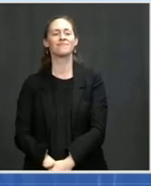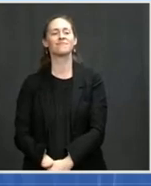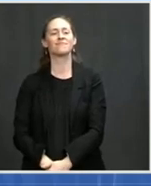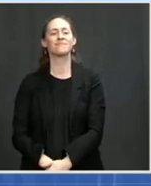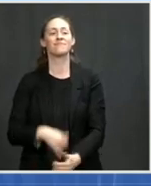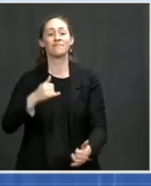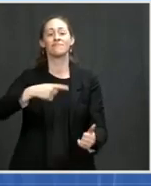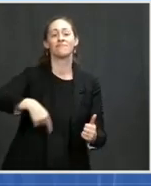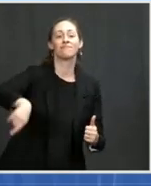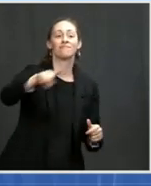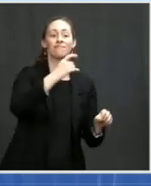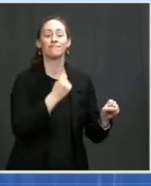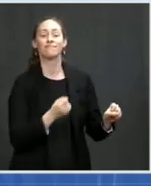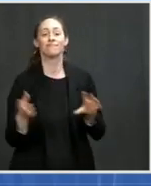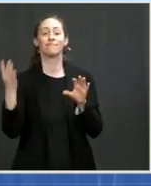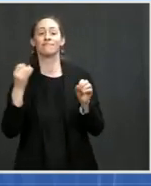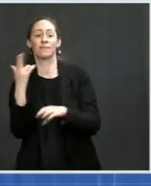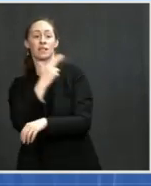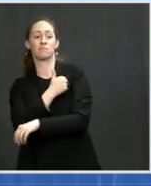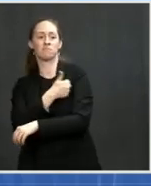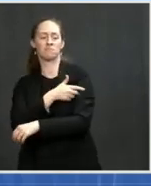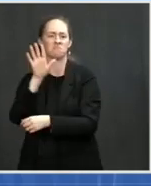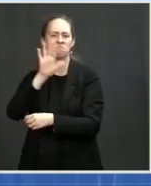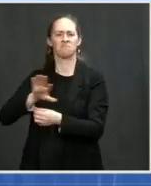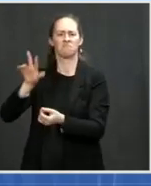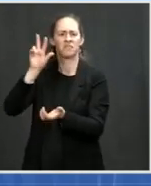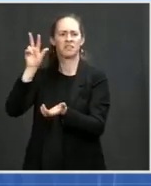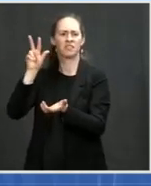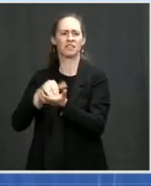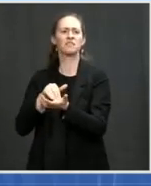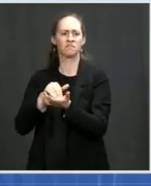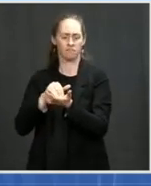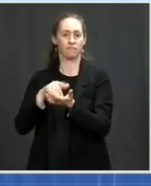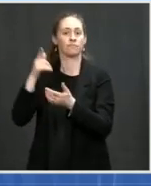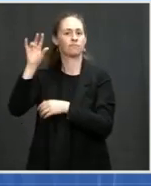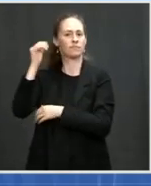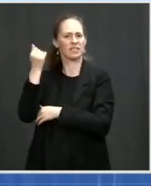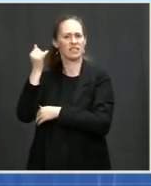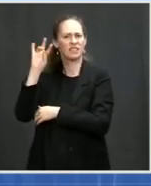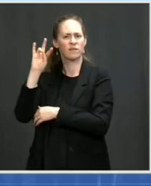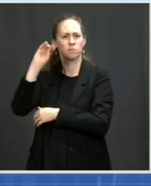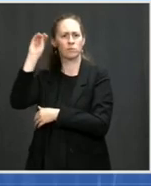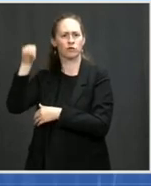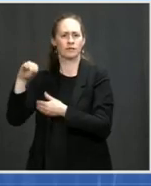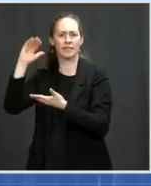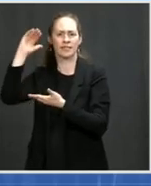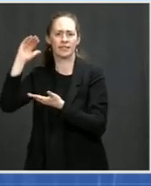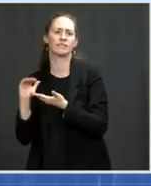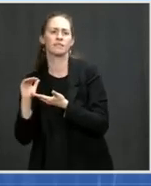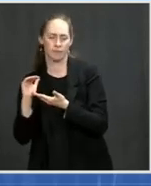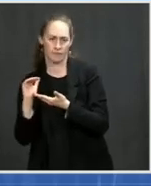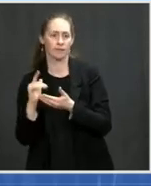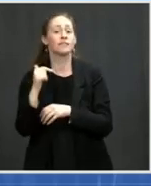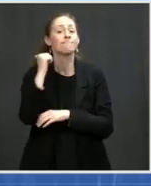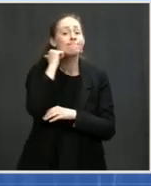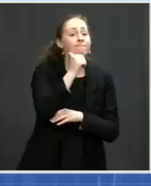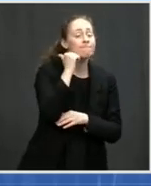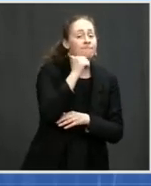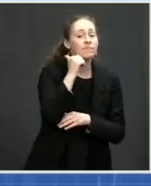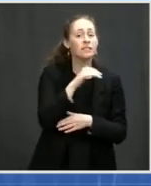17 percent from the prior seven-day period and seven-day average daily deaths have also declined to